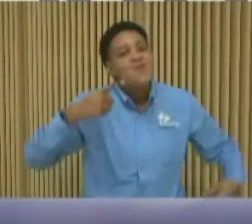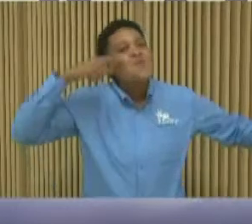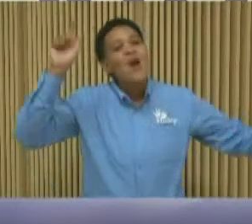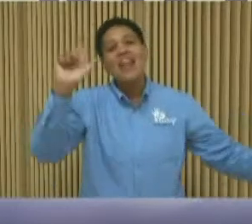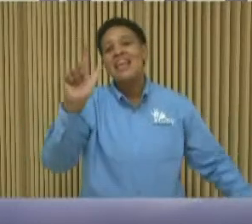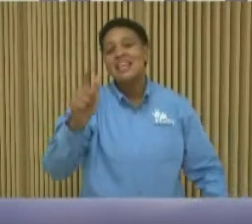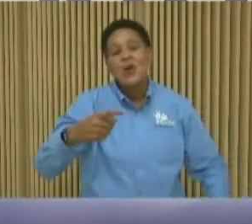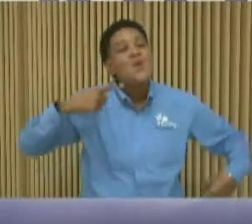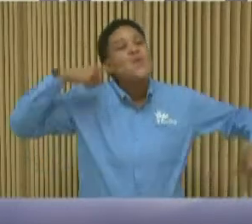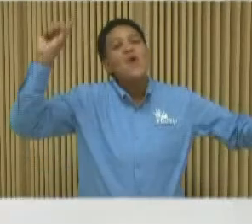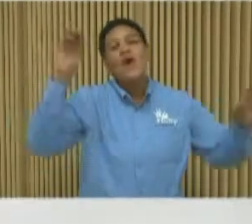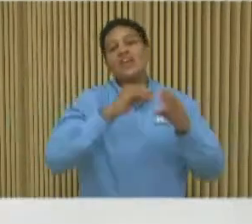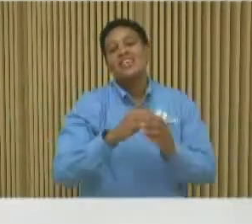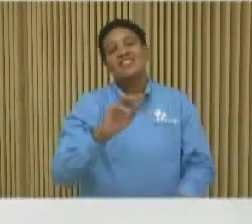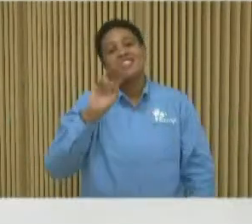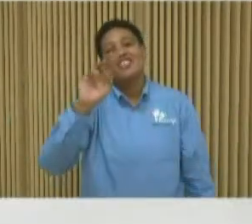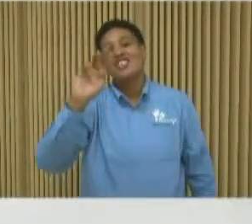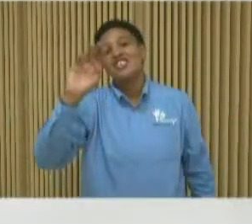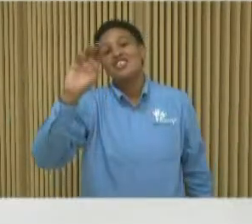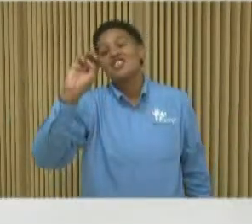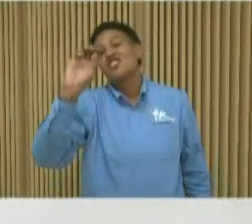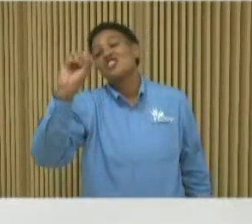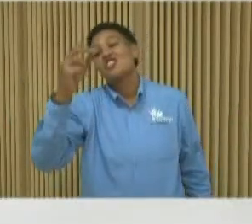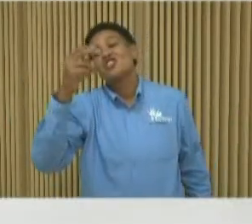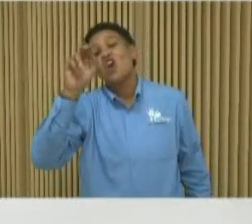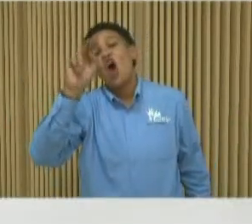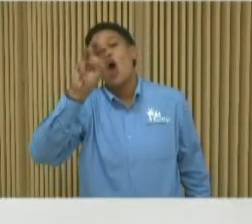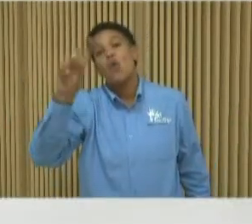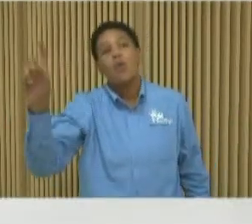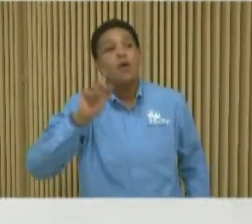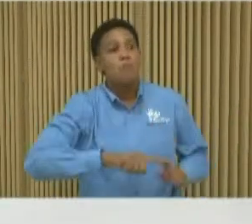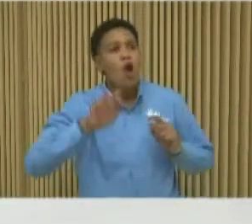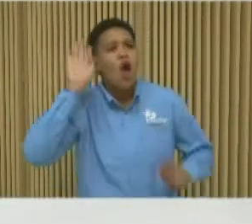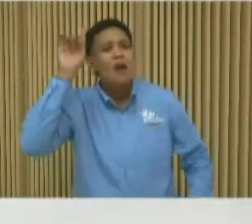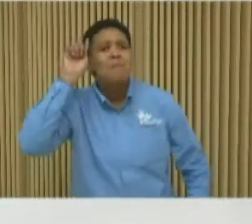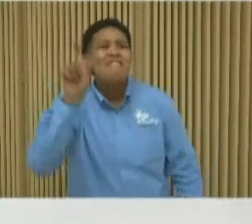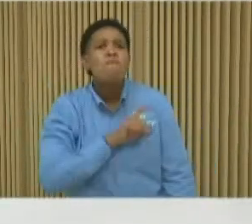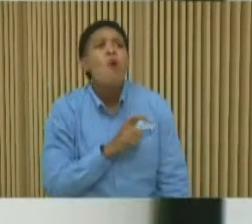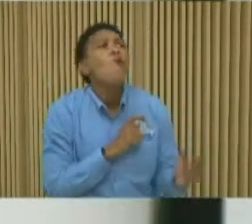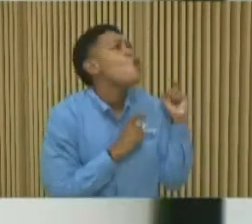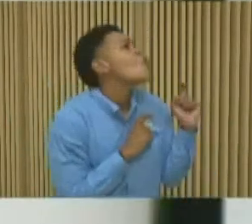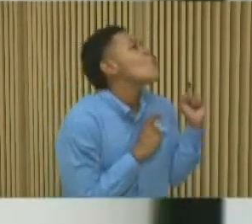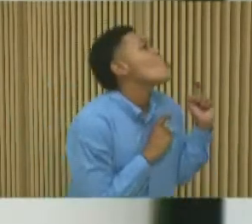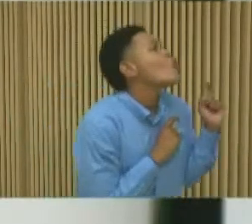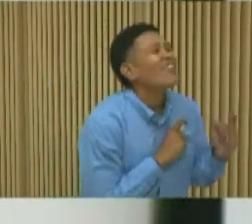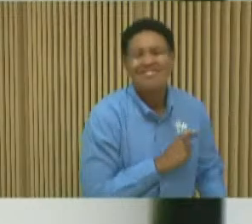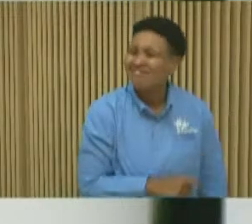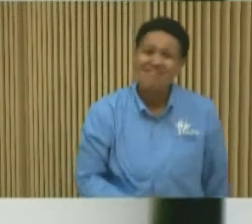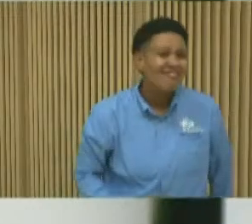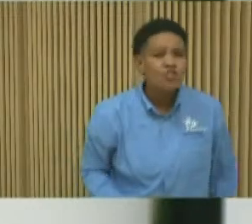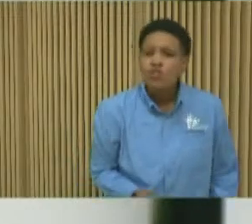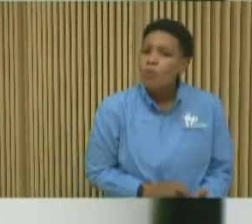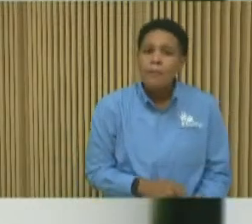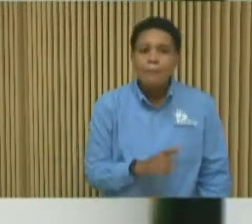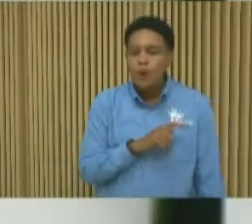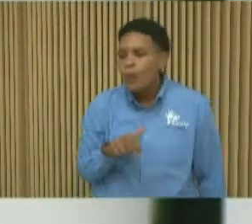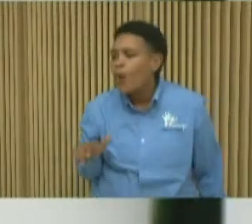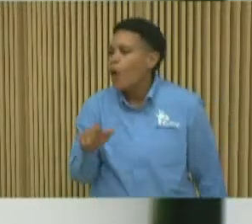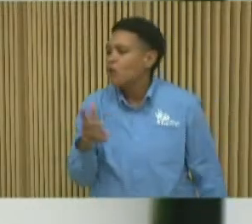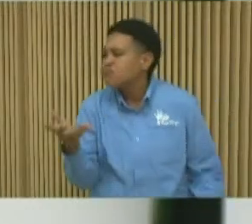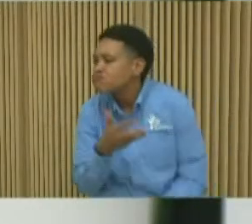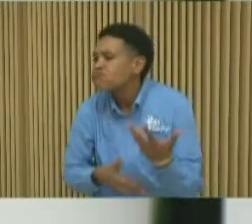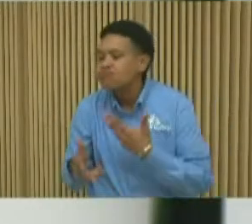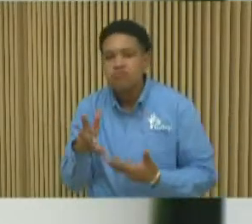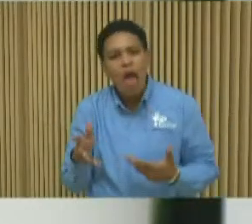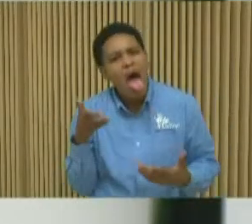But everybody believes hard policing is what. So and sometimes that's not always the case. That's not always the case. But Minister, we